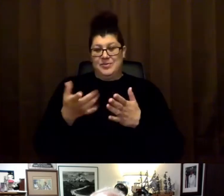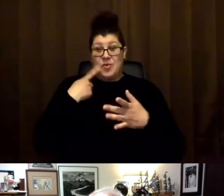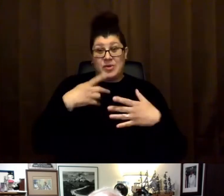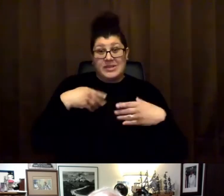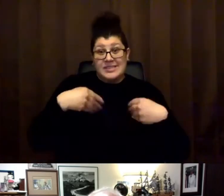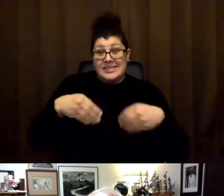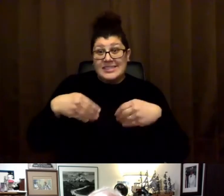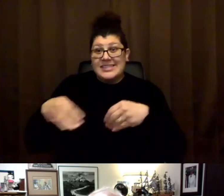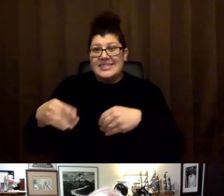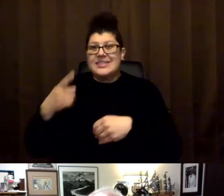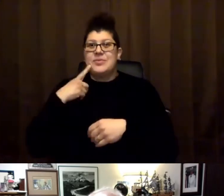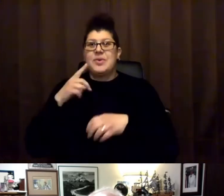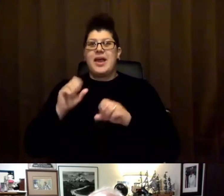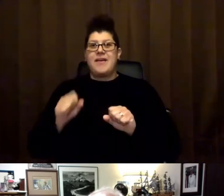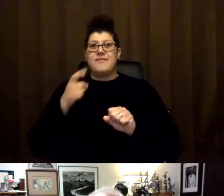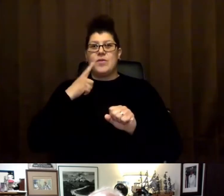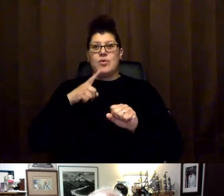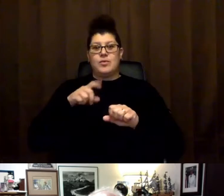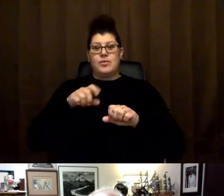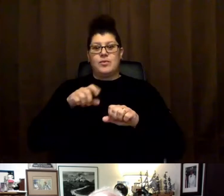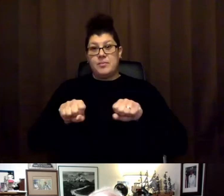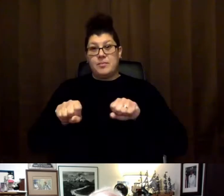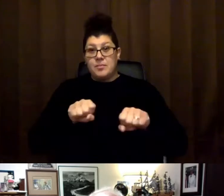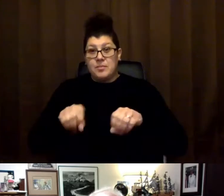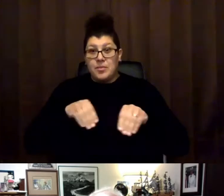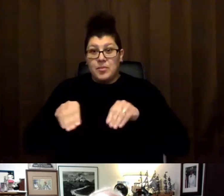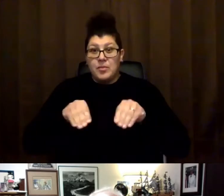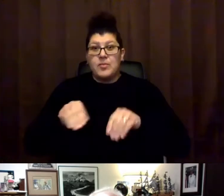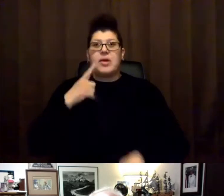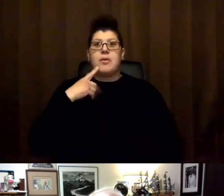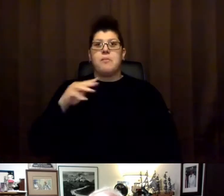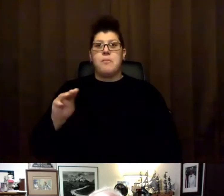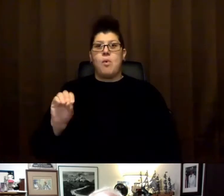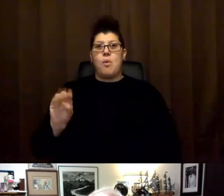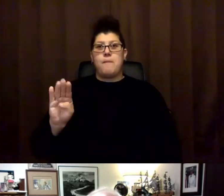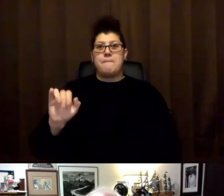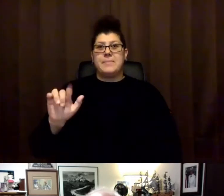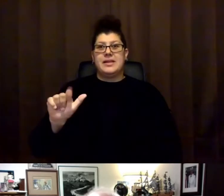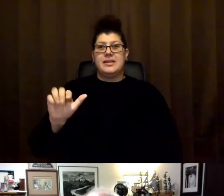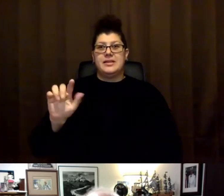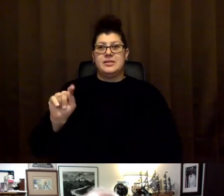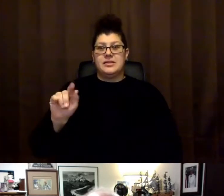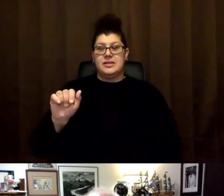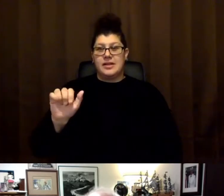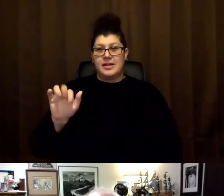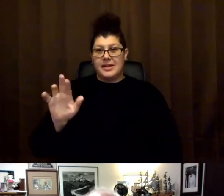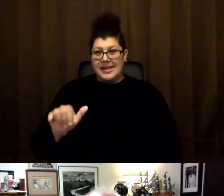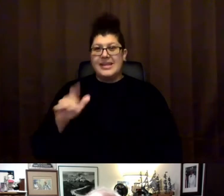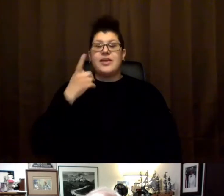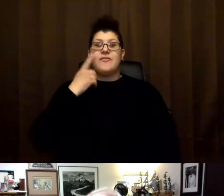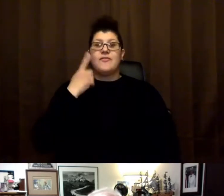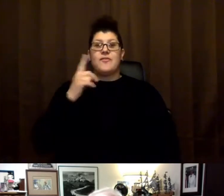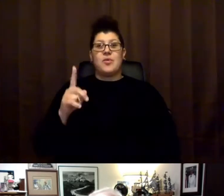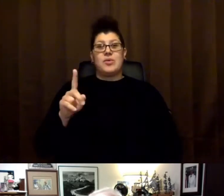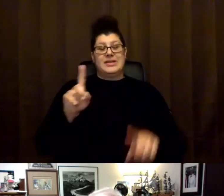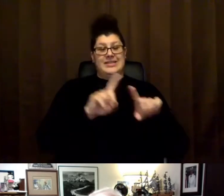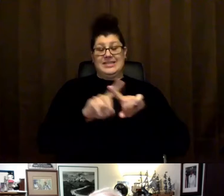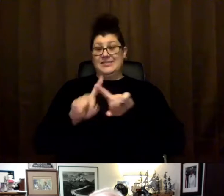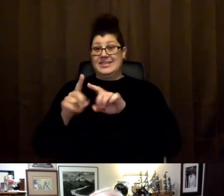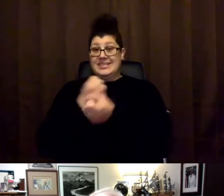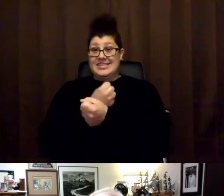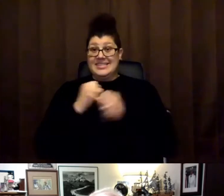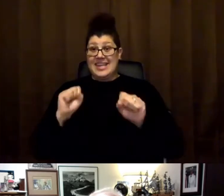We do mobility, we do rehab, we do ambulatory products, we do bath safety